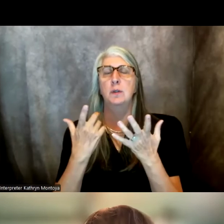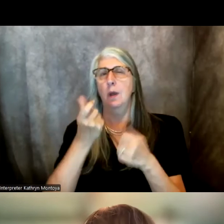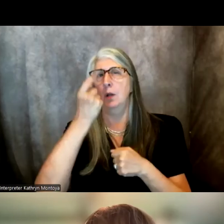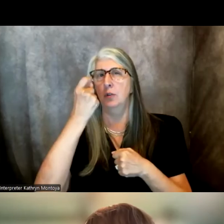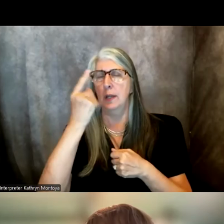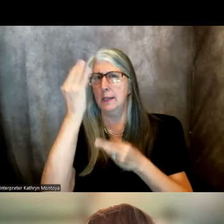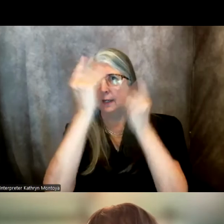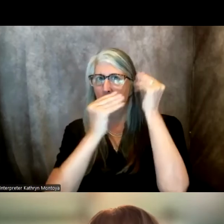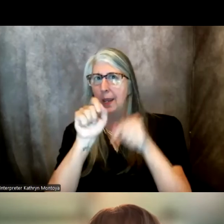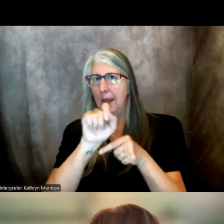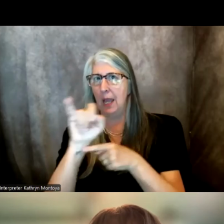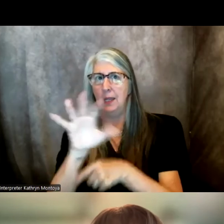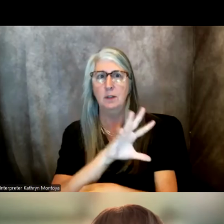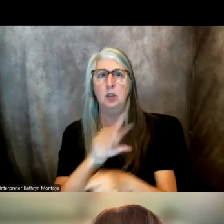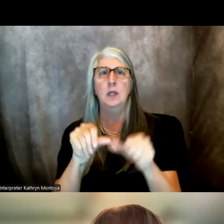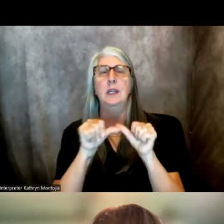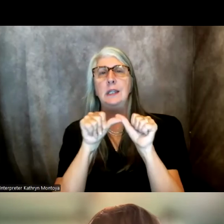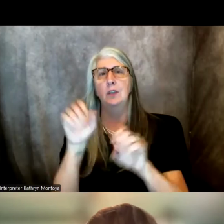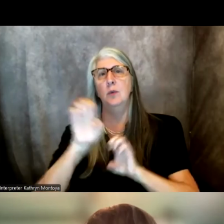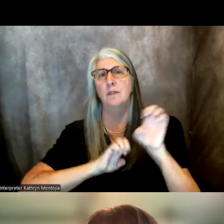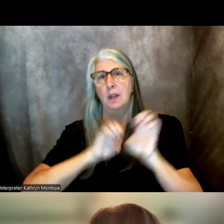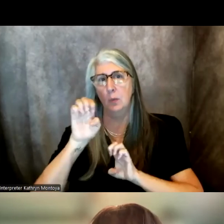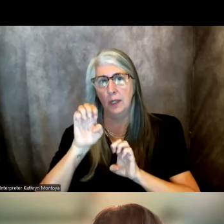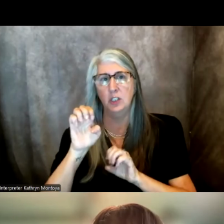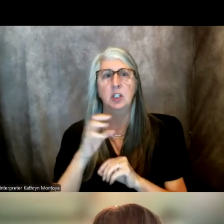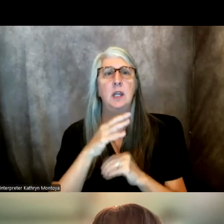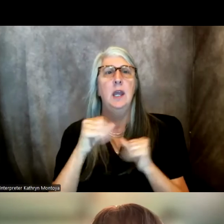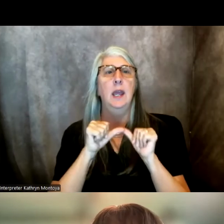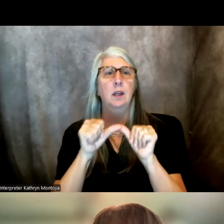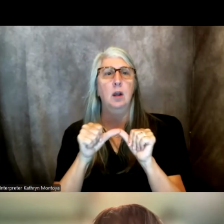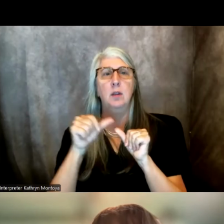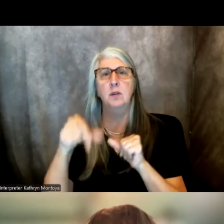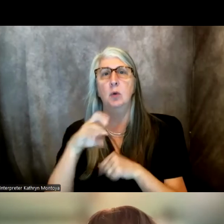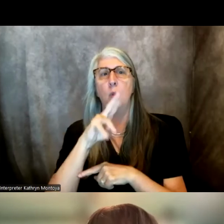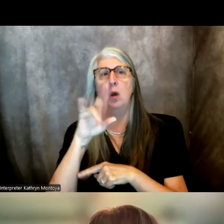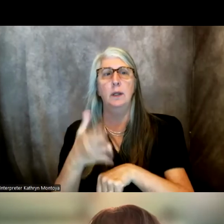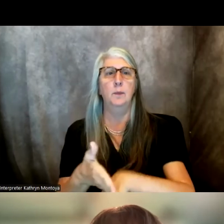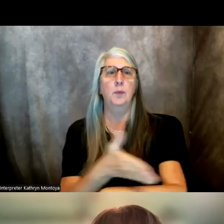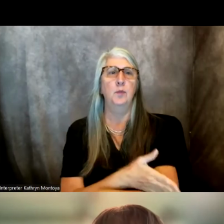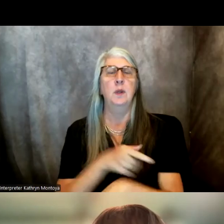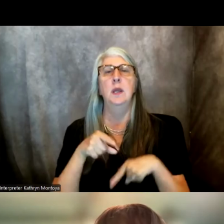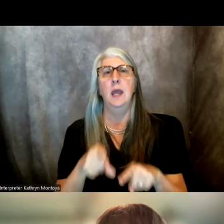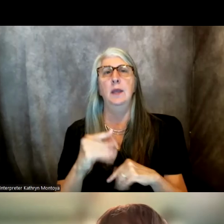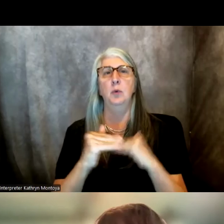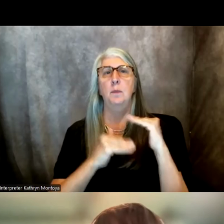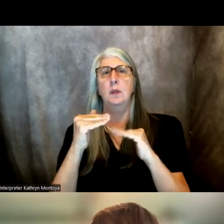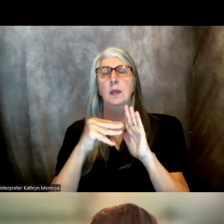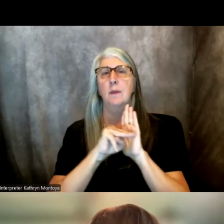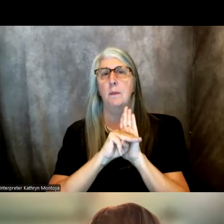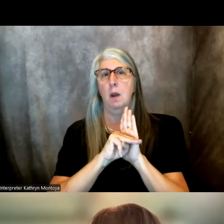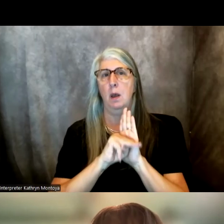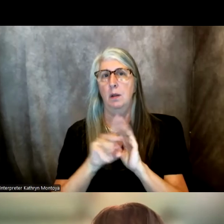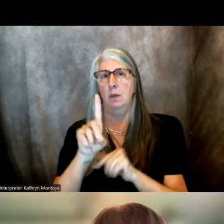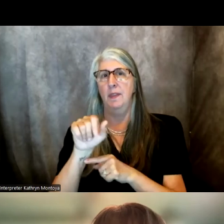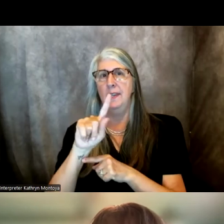AI as including a continuous evaluation and constant quality improvement. As we're building our models, our data will have